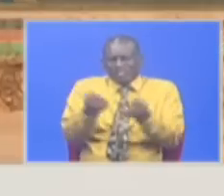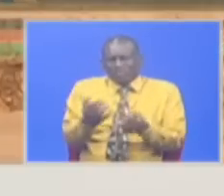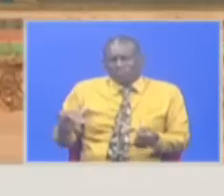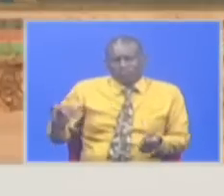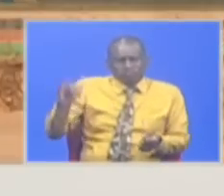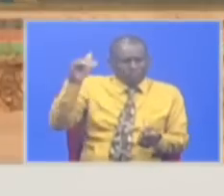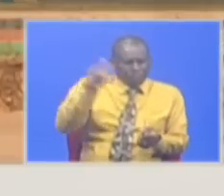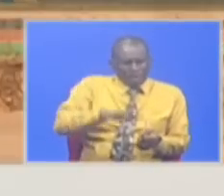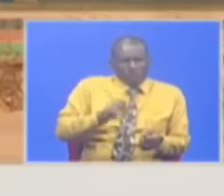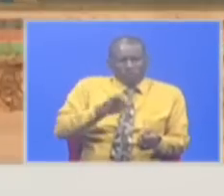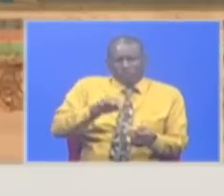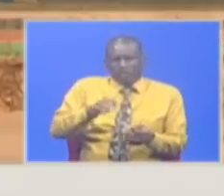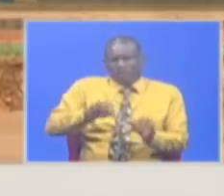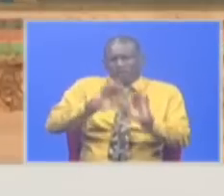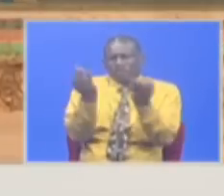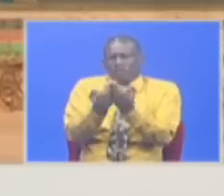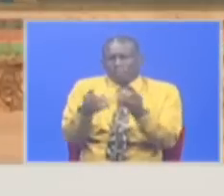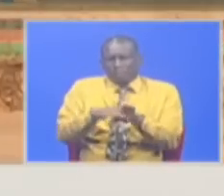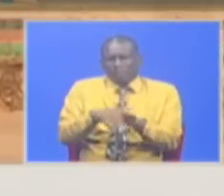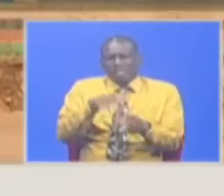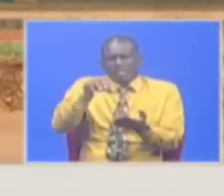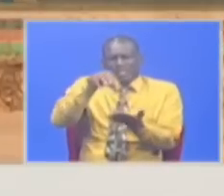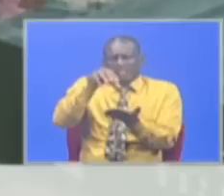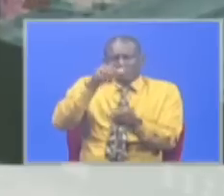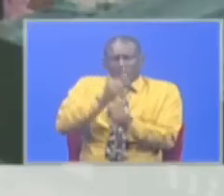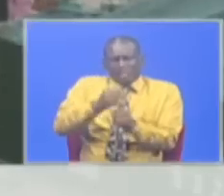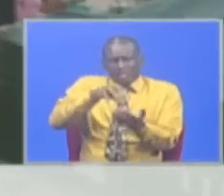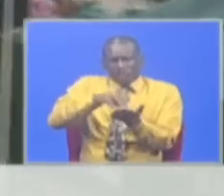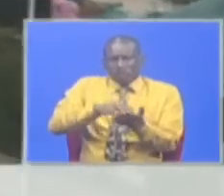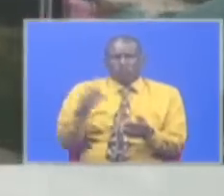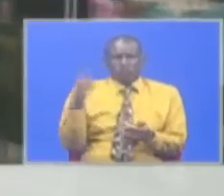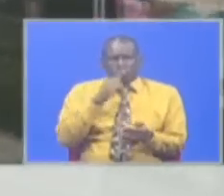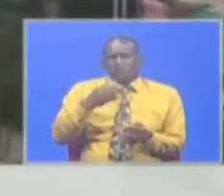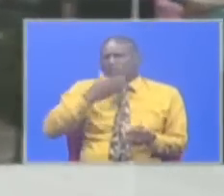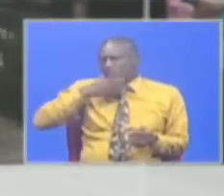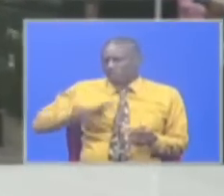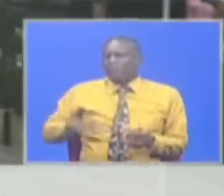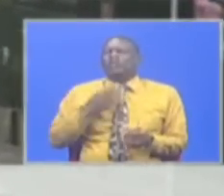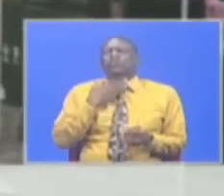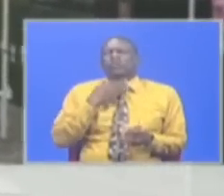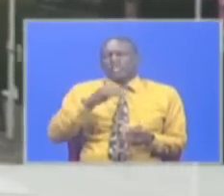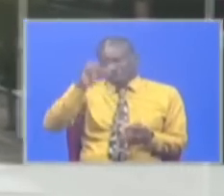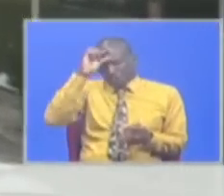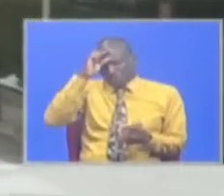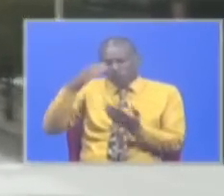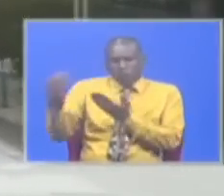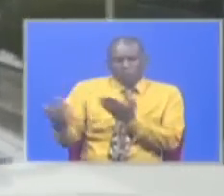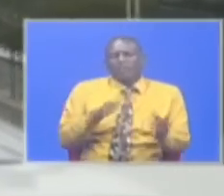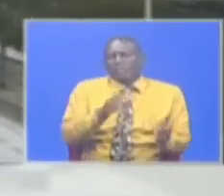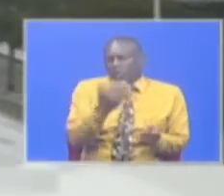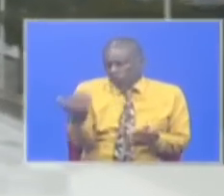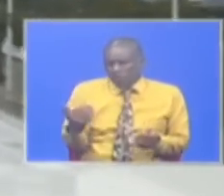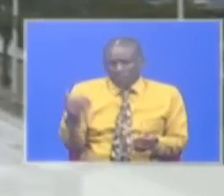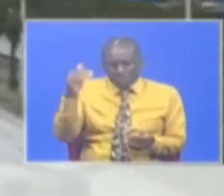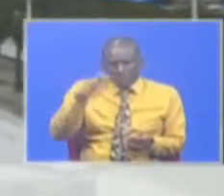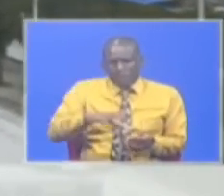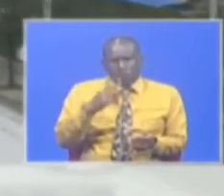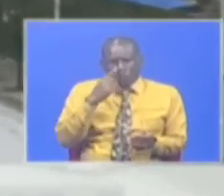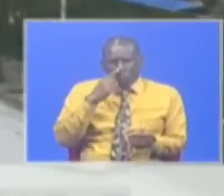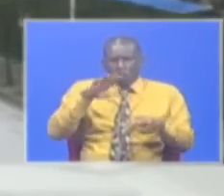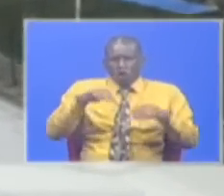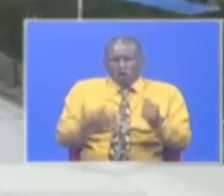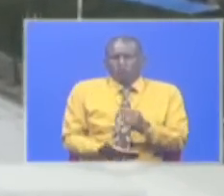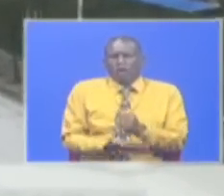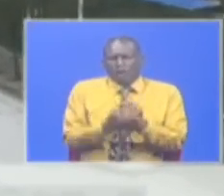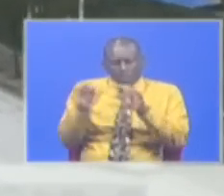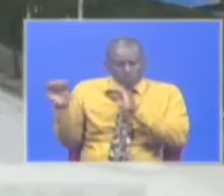is making the situation that much worse. The parents want the government to bring their children home or allow them to facilitate that